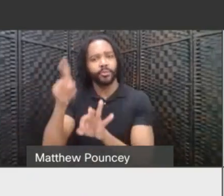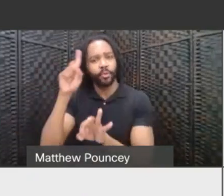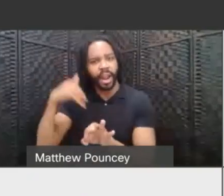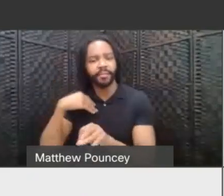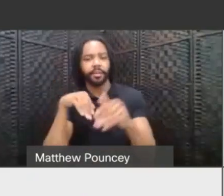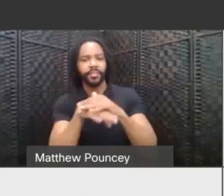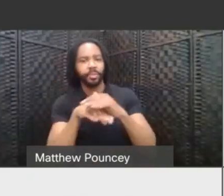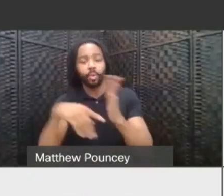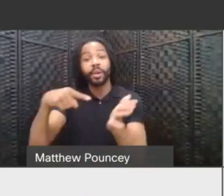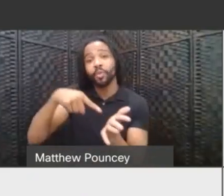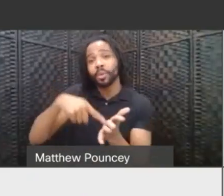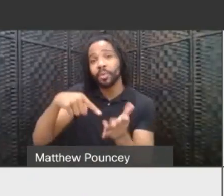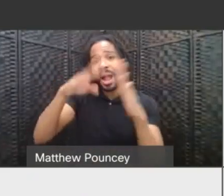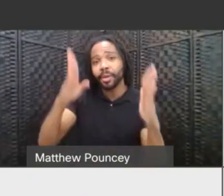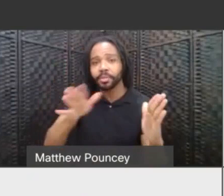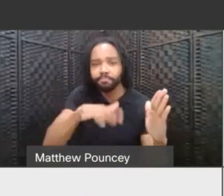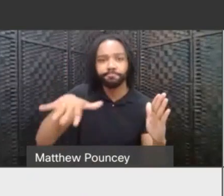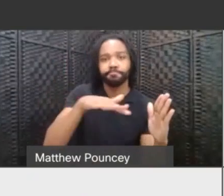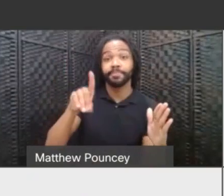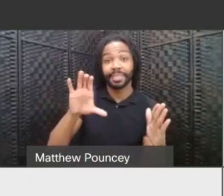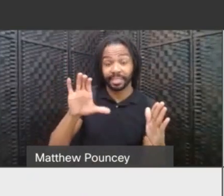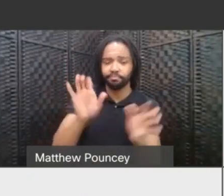accessible housing in the district